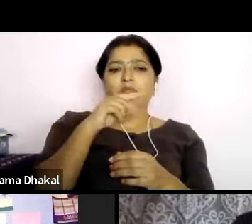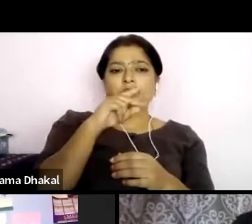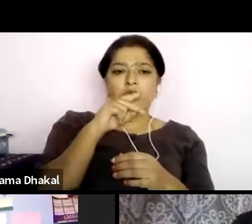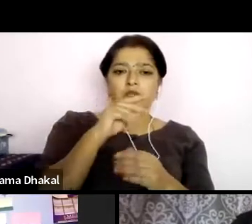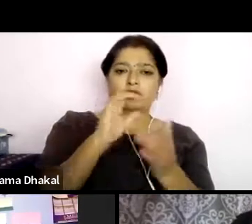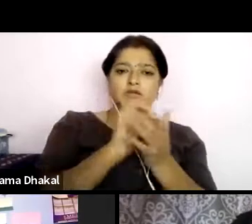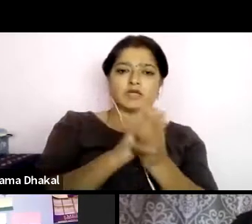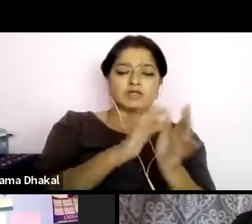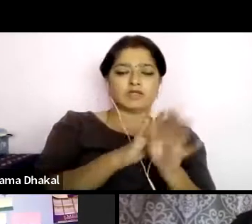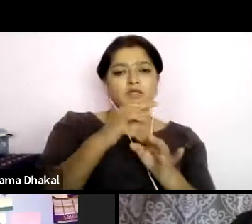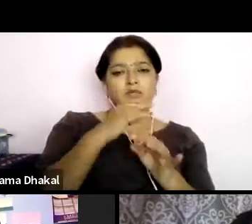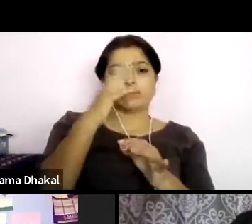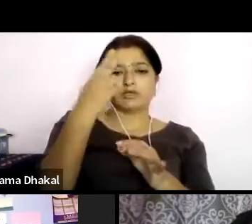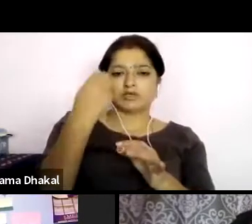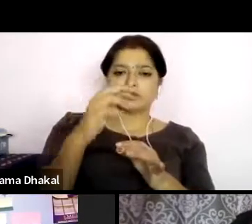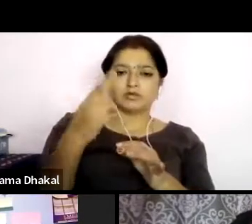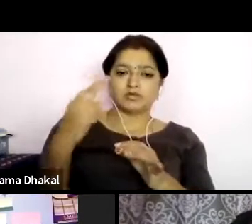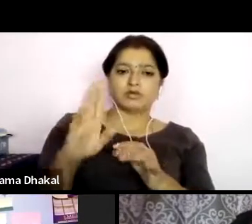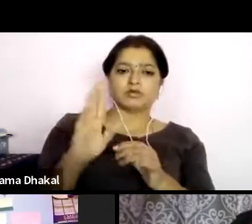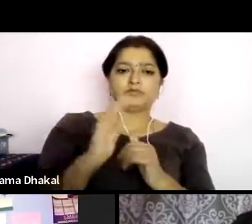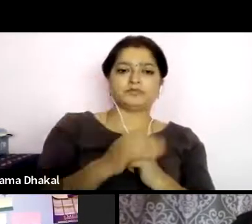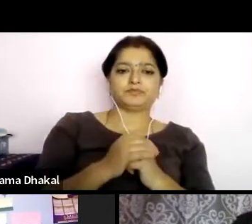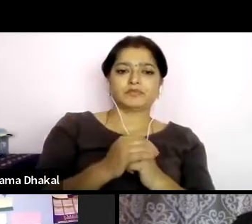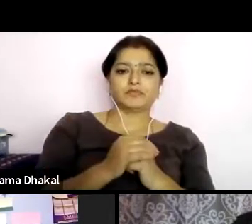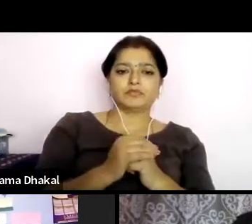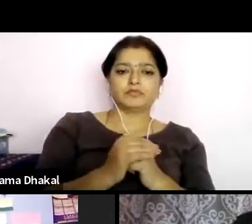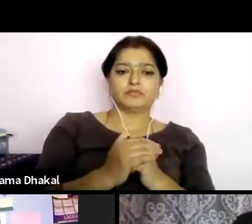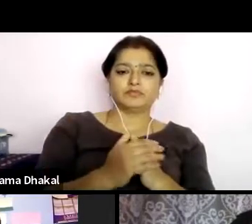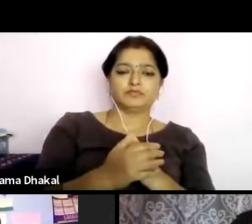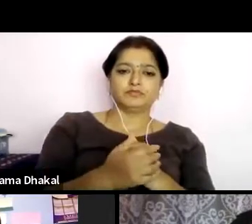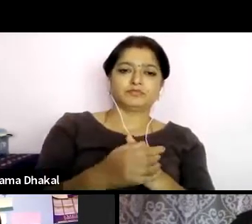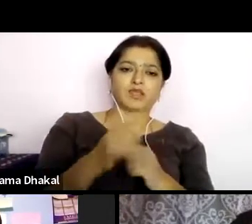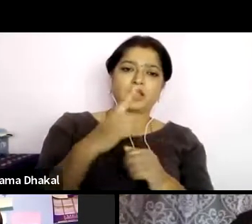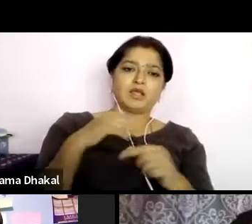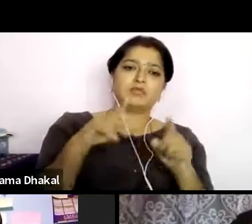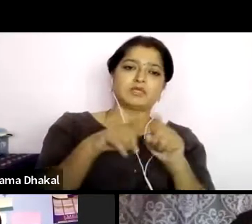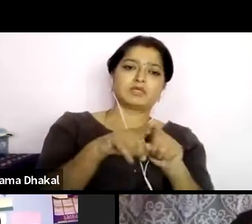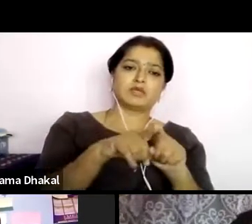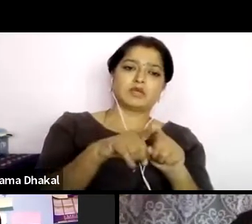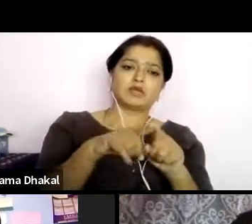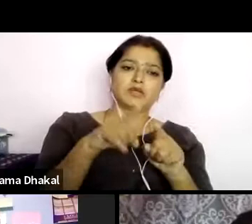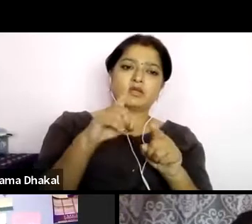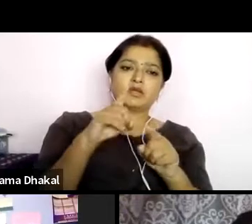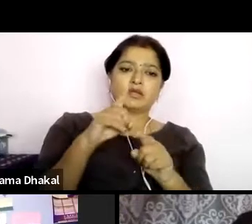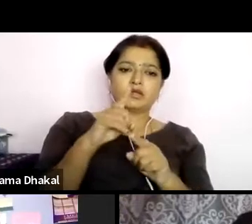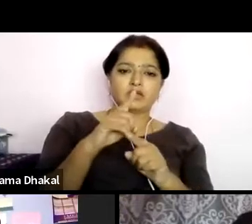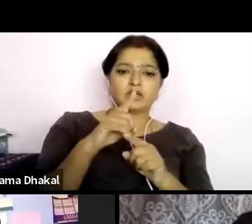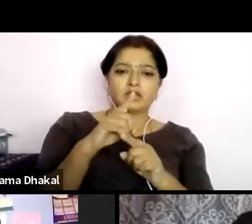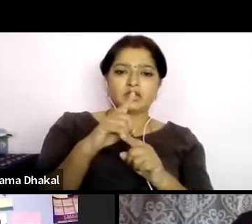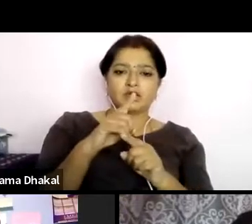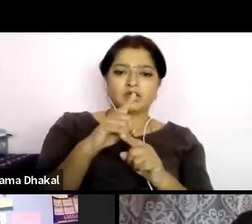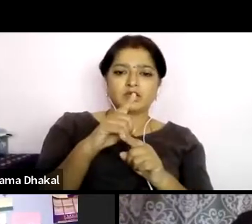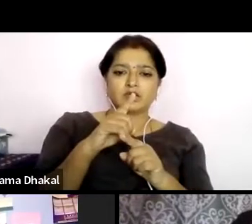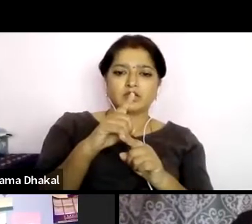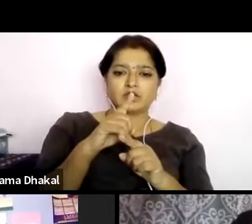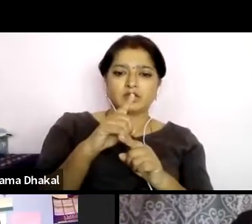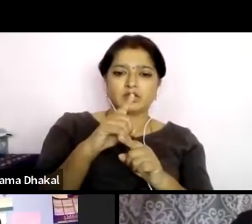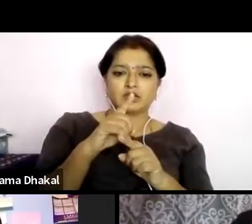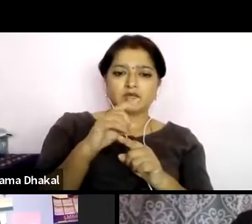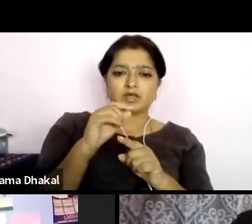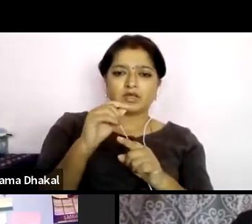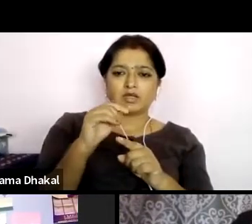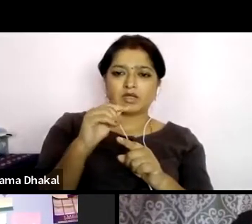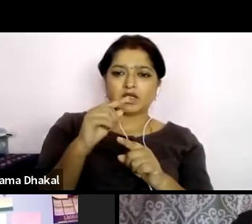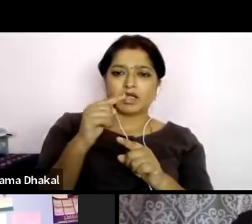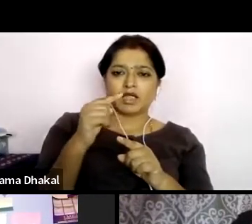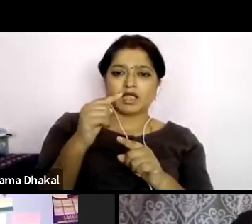There's another comment in the chat from Alexis. Alexis, would you like to go ahead and pose it directly, or would you want me to read it directly from the